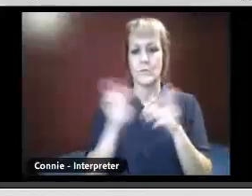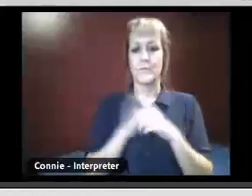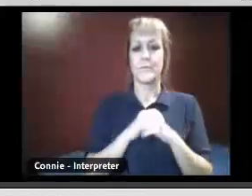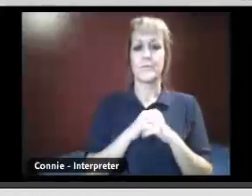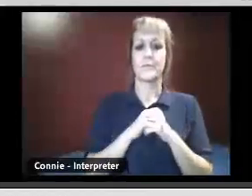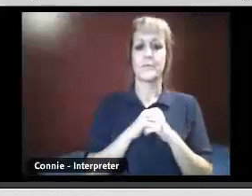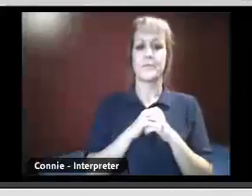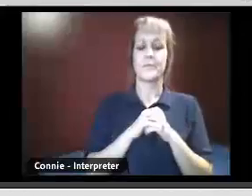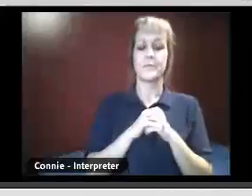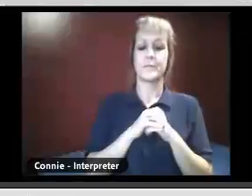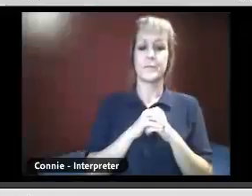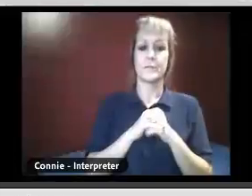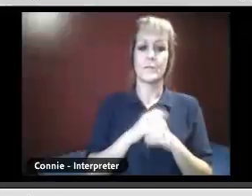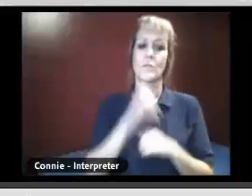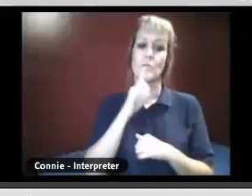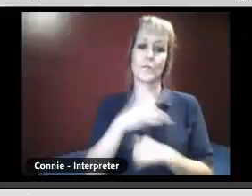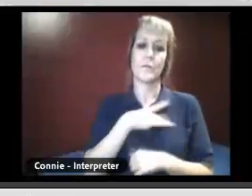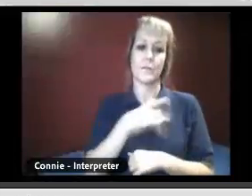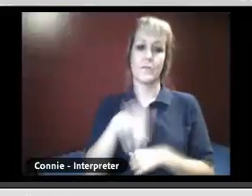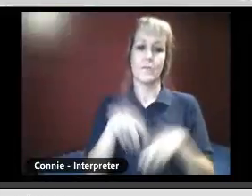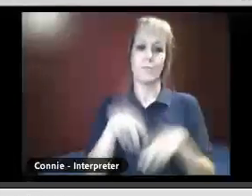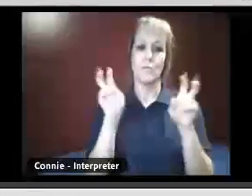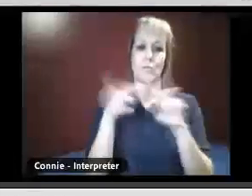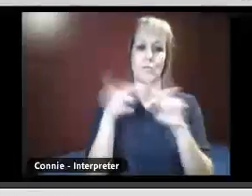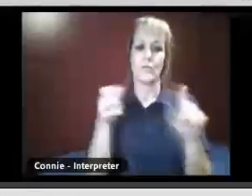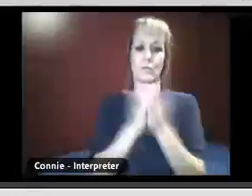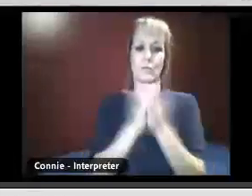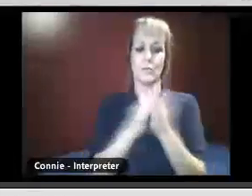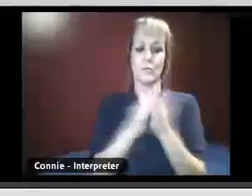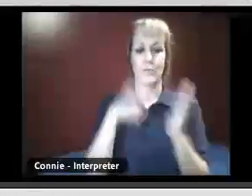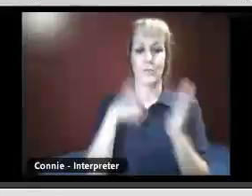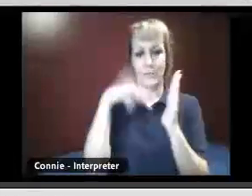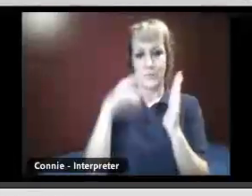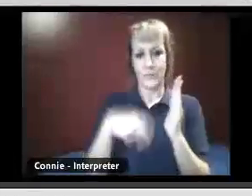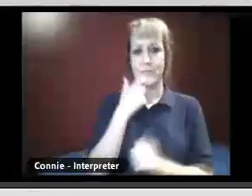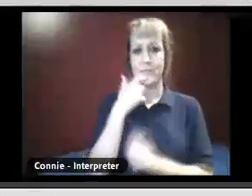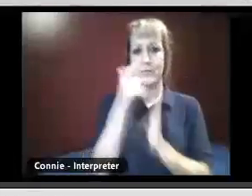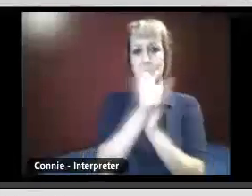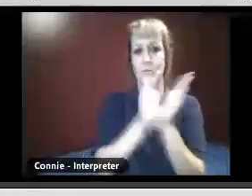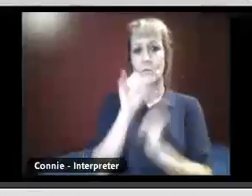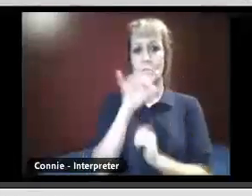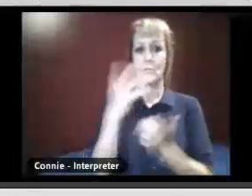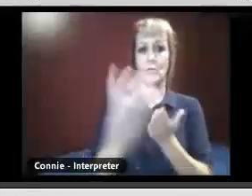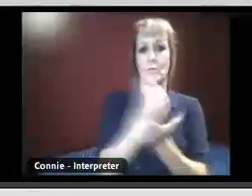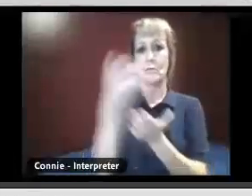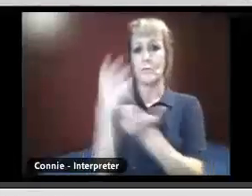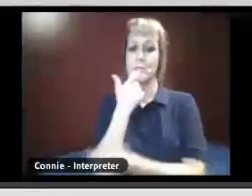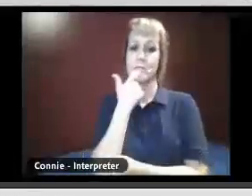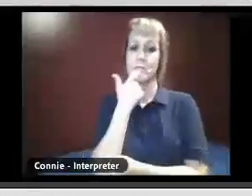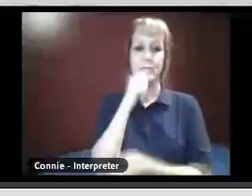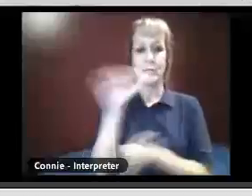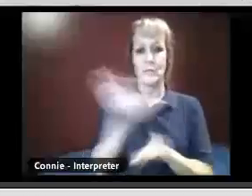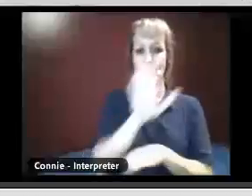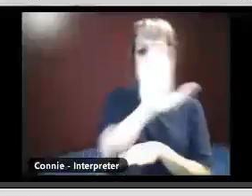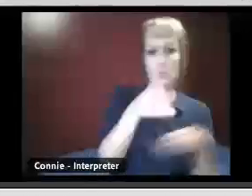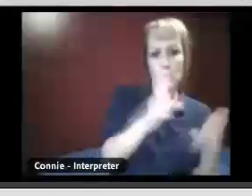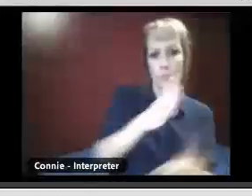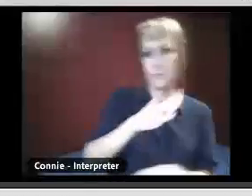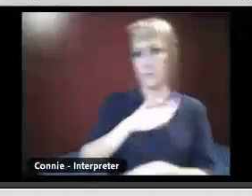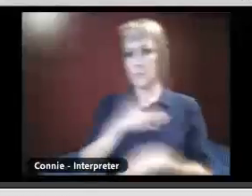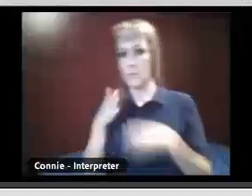today. And I really liked it, from a book that I was reading. And it says, the law of win-win says, let's not do it your way or my way. Let's do